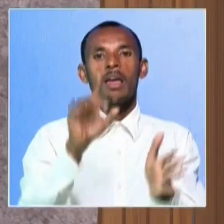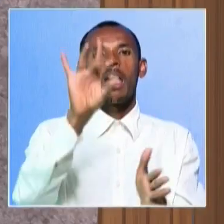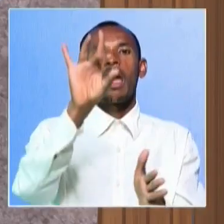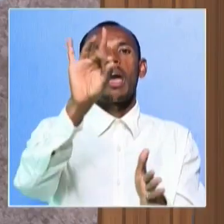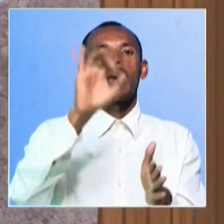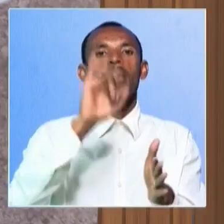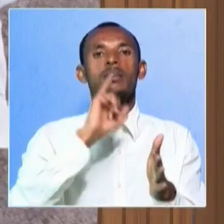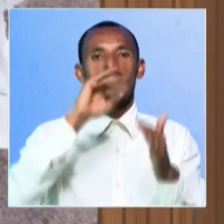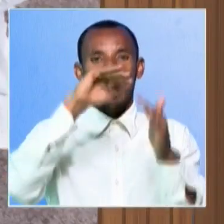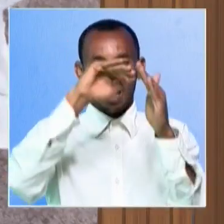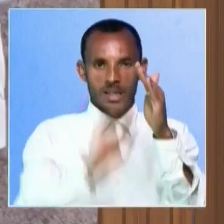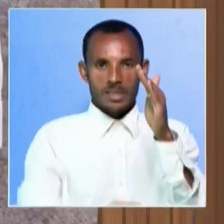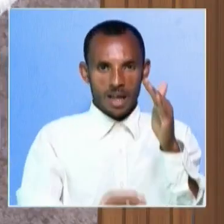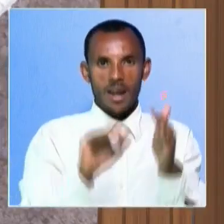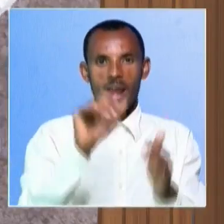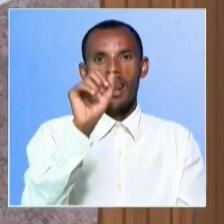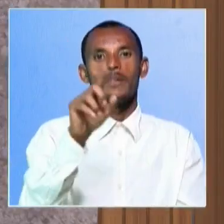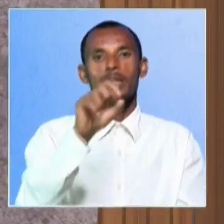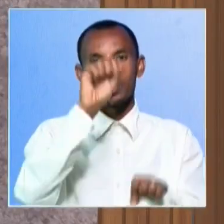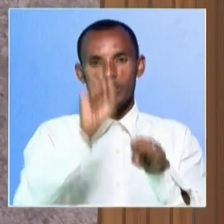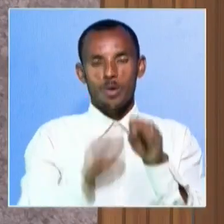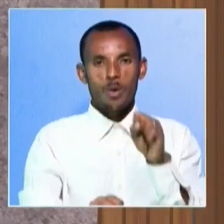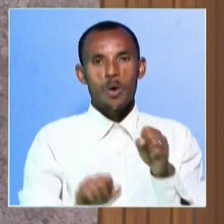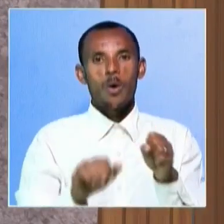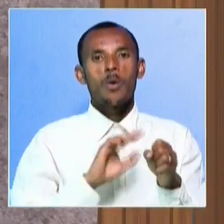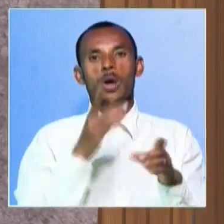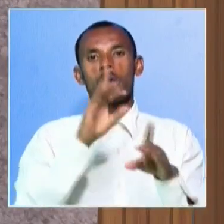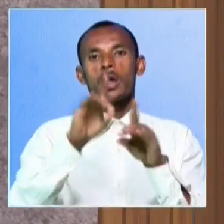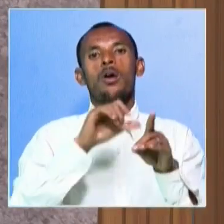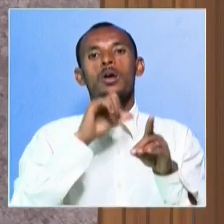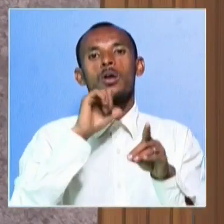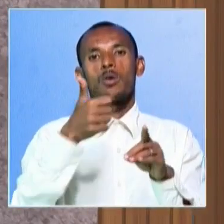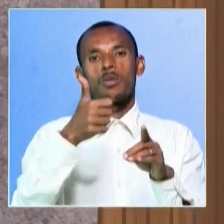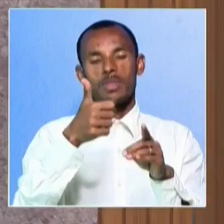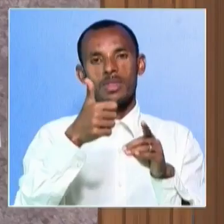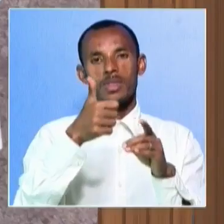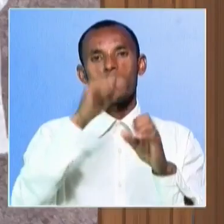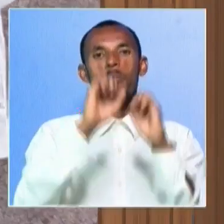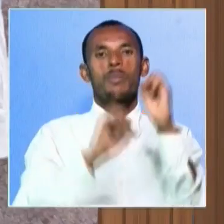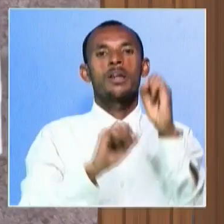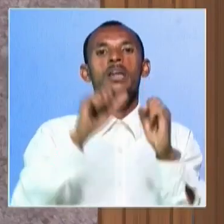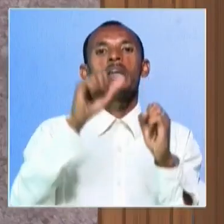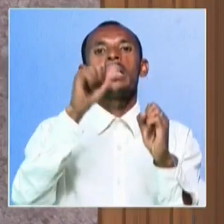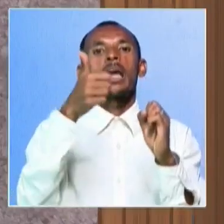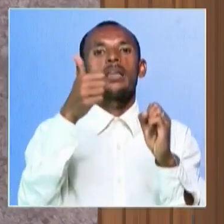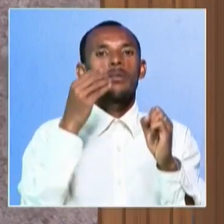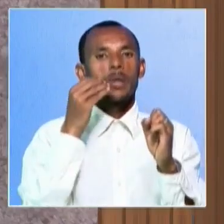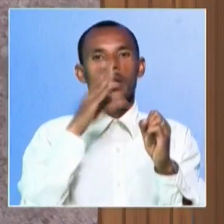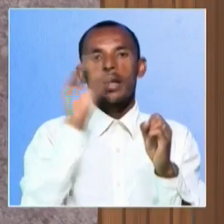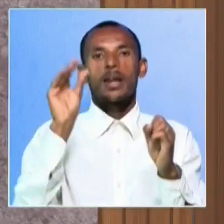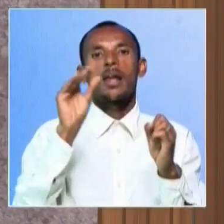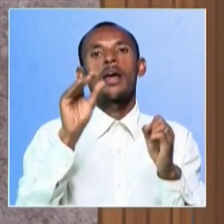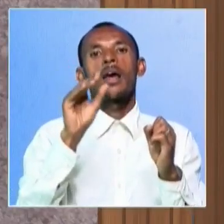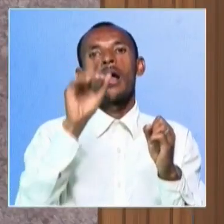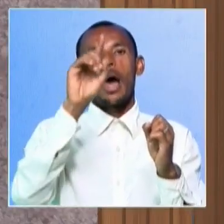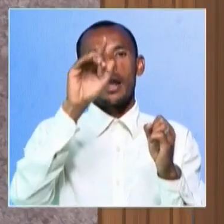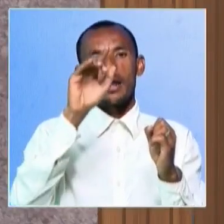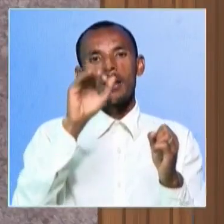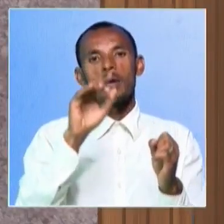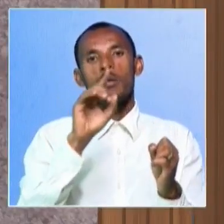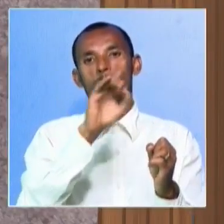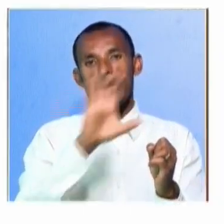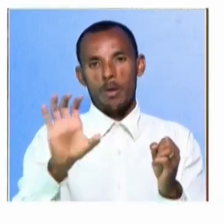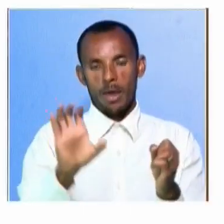less than 11, so we don't compare the tens and the hundreds digit. We stop here and